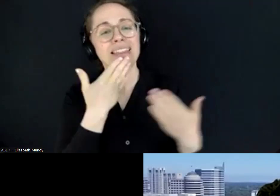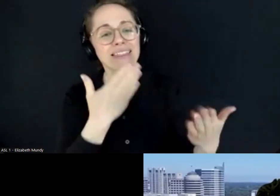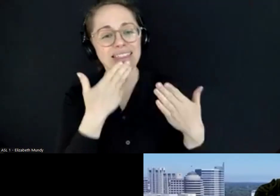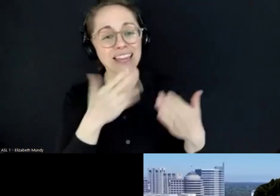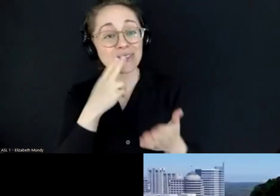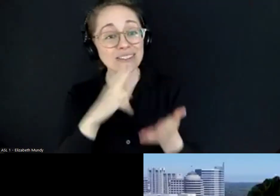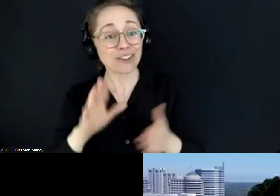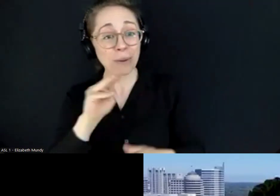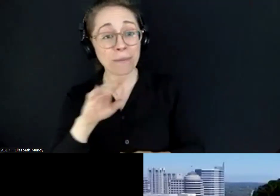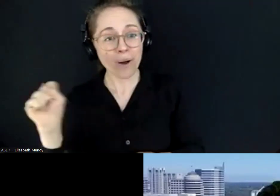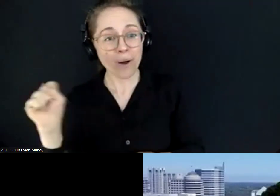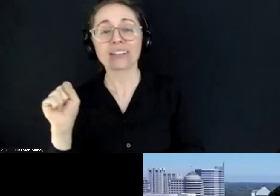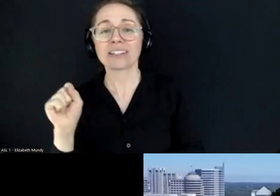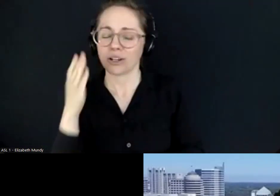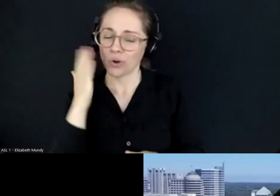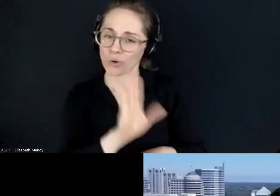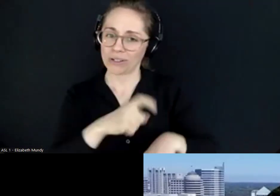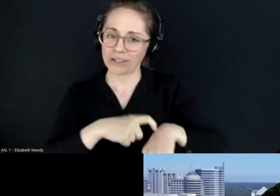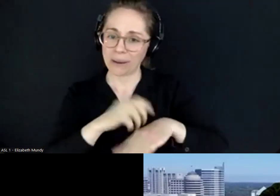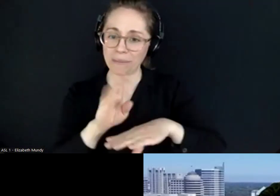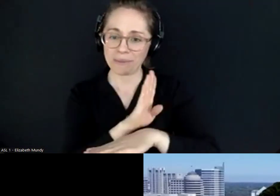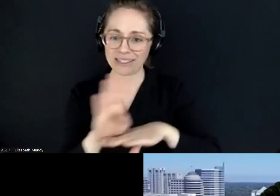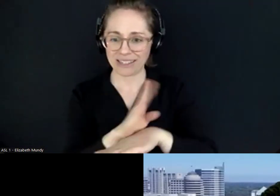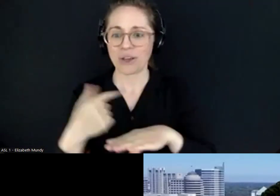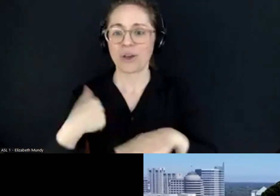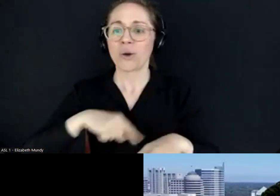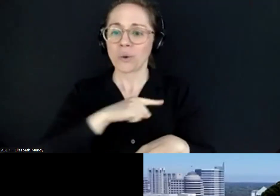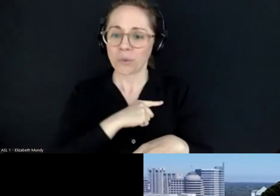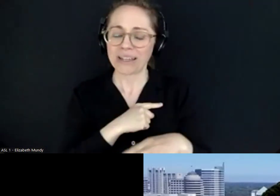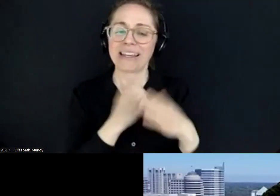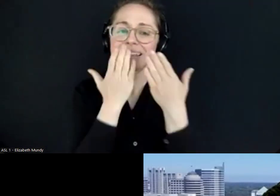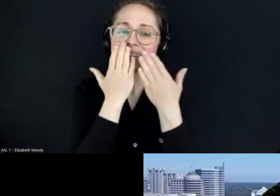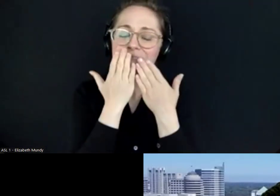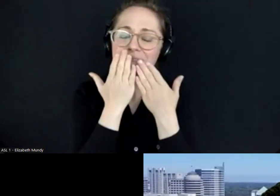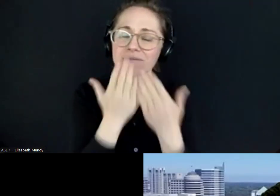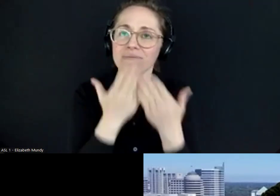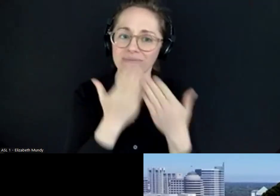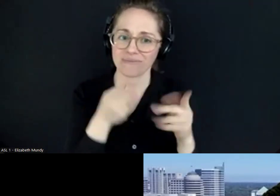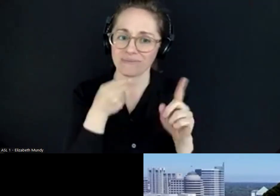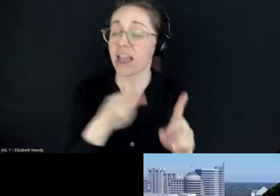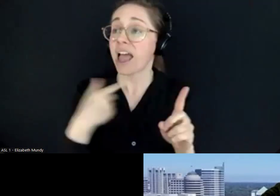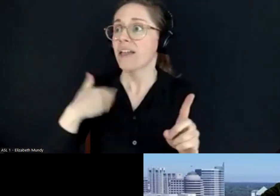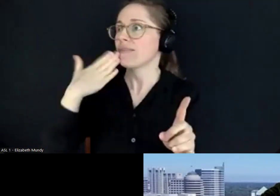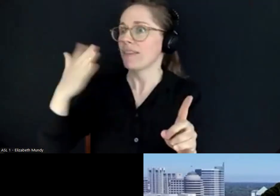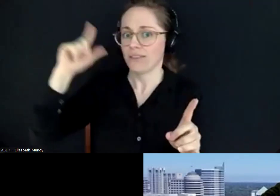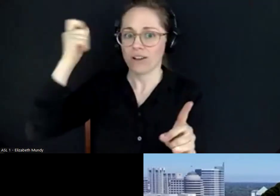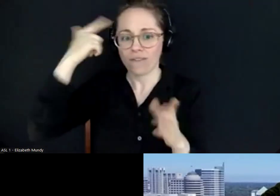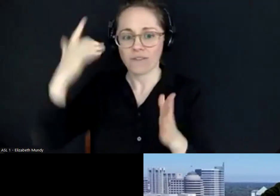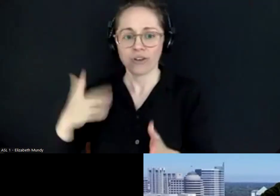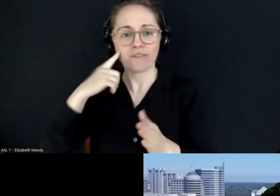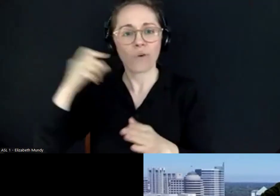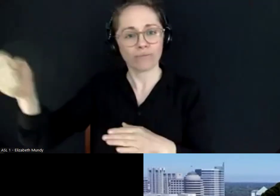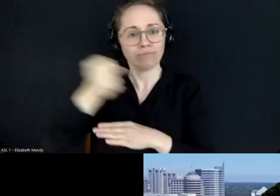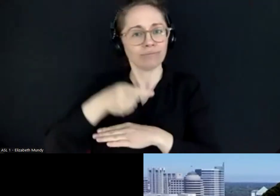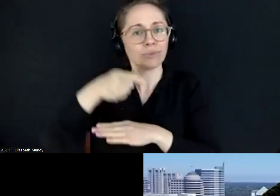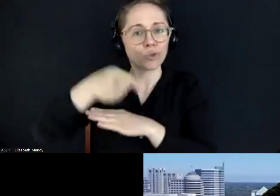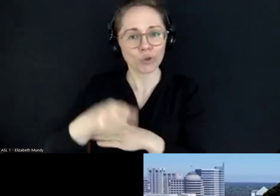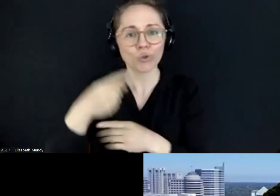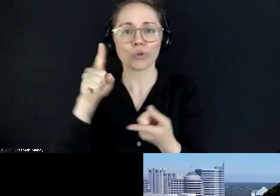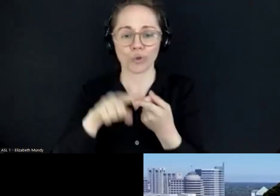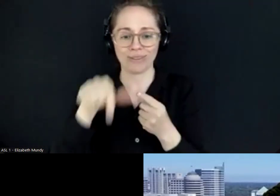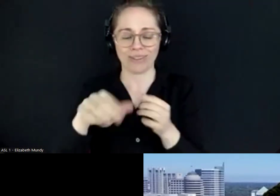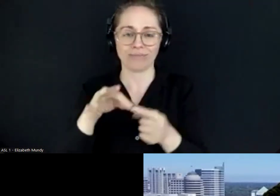with a message of gratitude. We're incredibly grateful that the governor appointed you into this critical role at this critical time. And